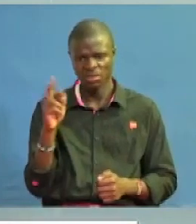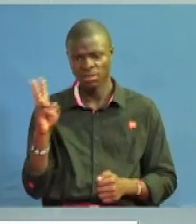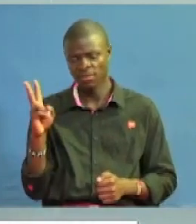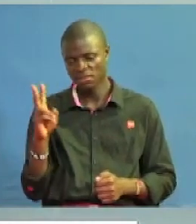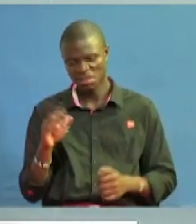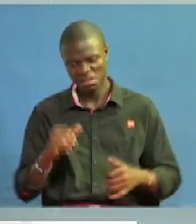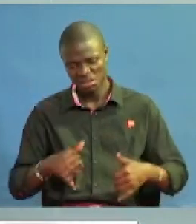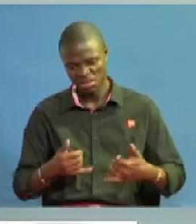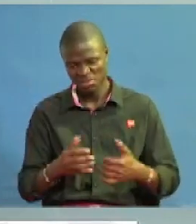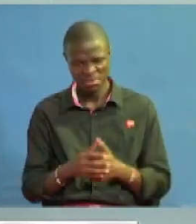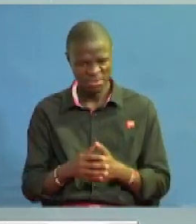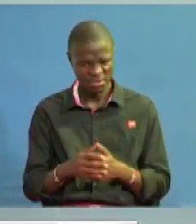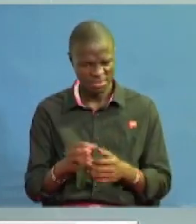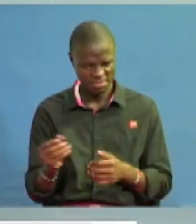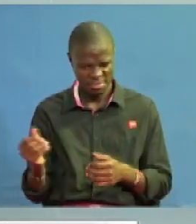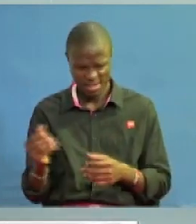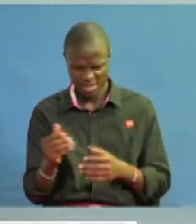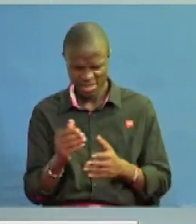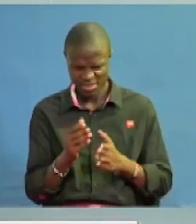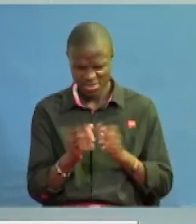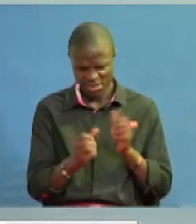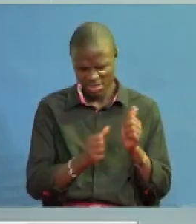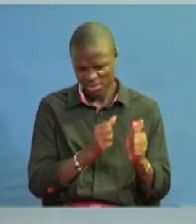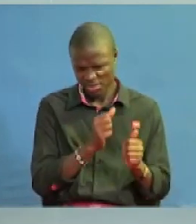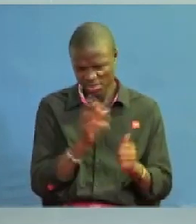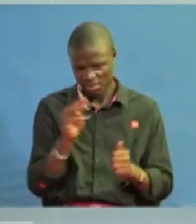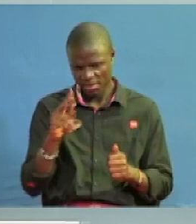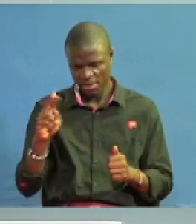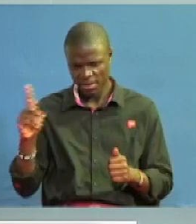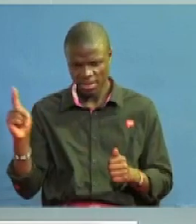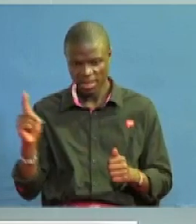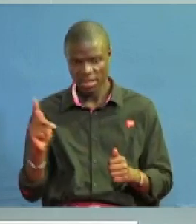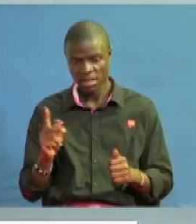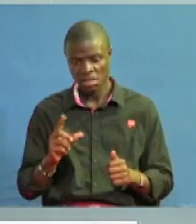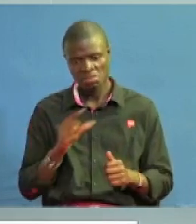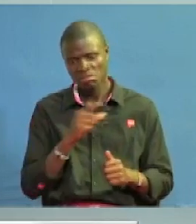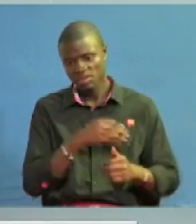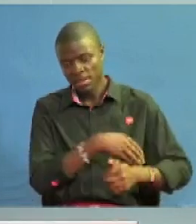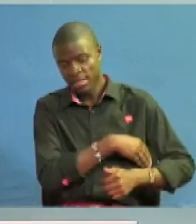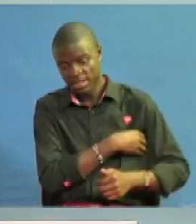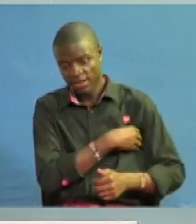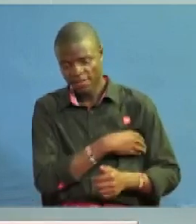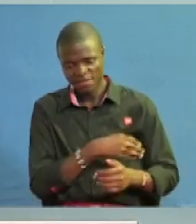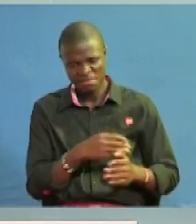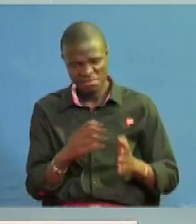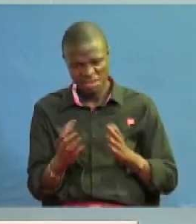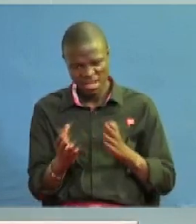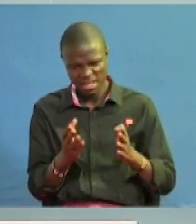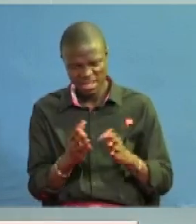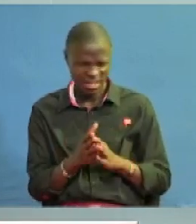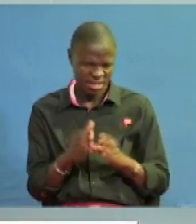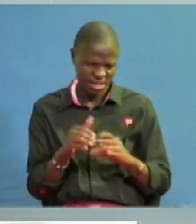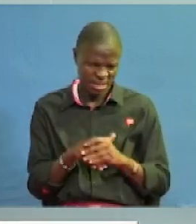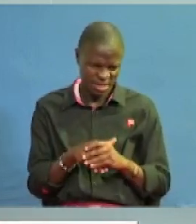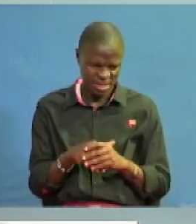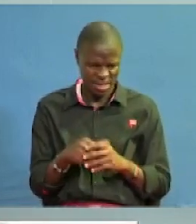tonight on our Money Monday segment, I want us to delve into the stock market. Our guest this evening is a financial tutor and the programs